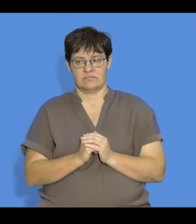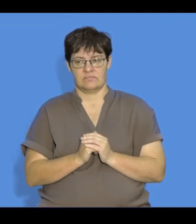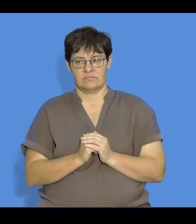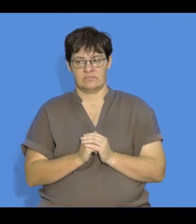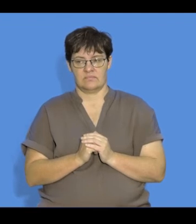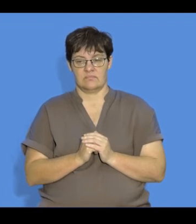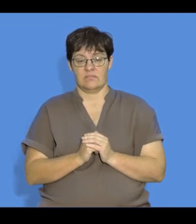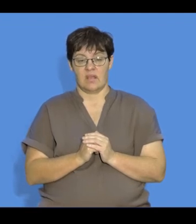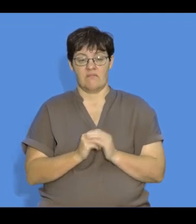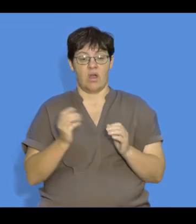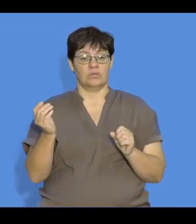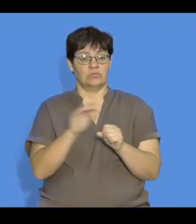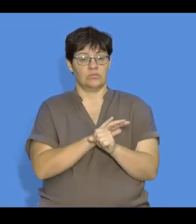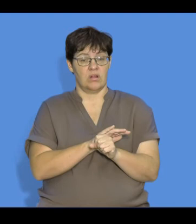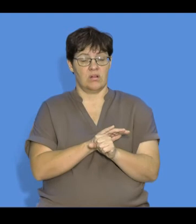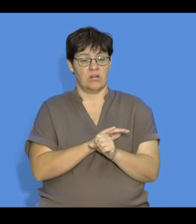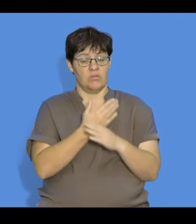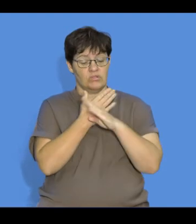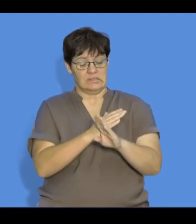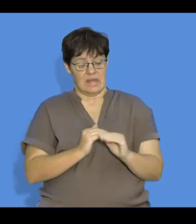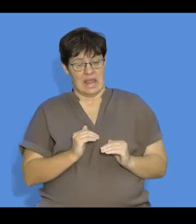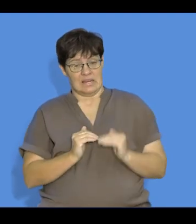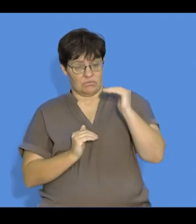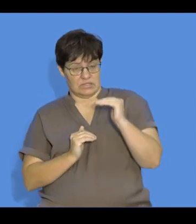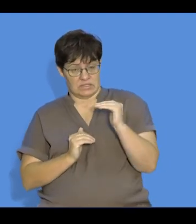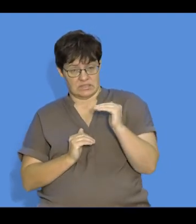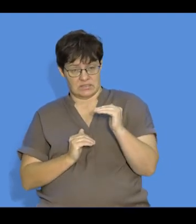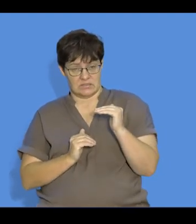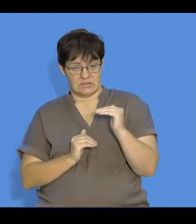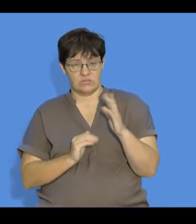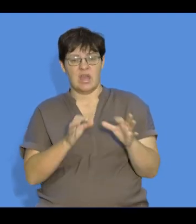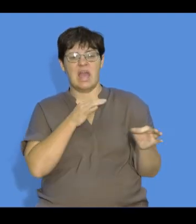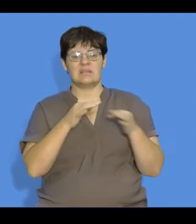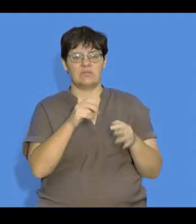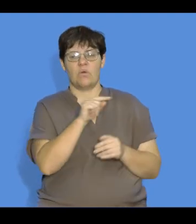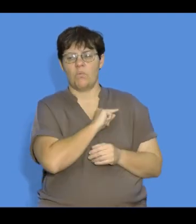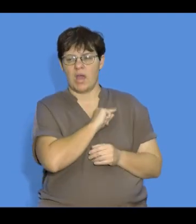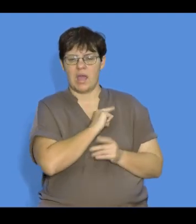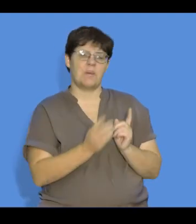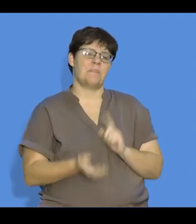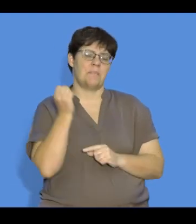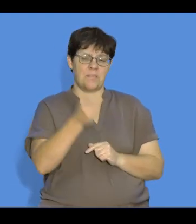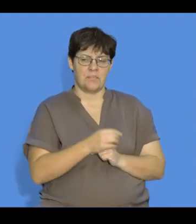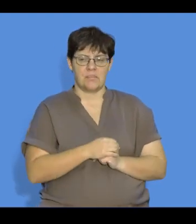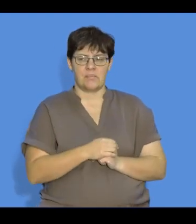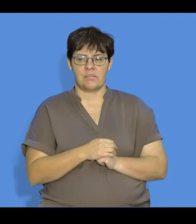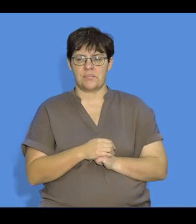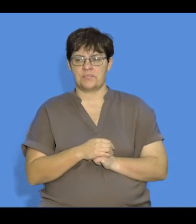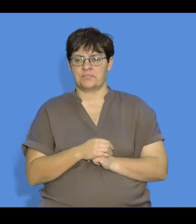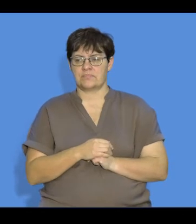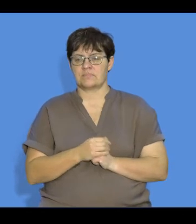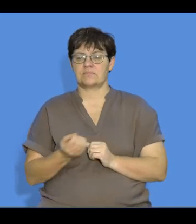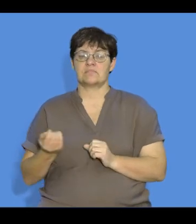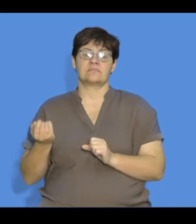So if total resistance increases, why? Or maybe just to explain why, how we arrive at that. The reason why the